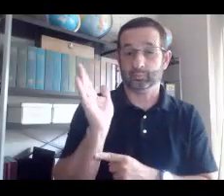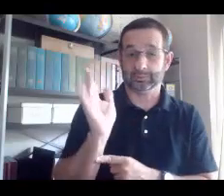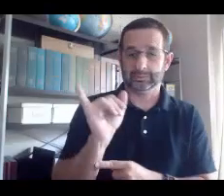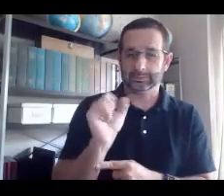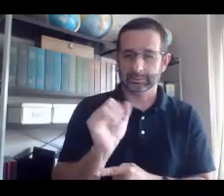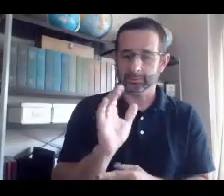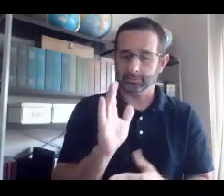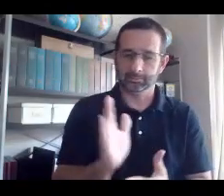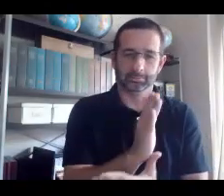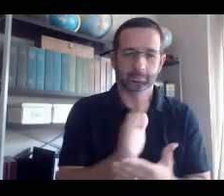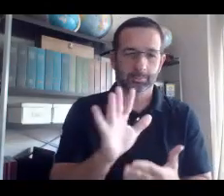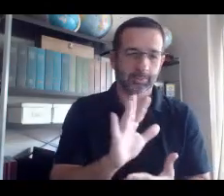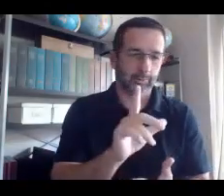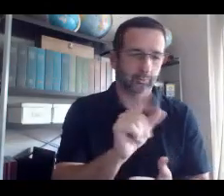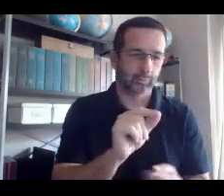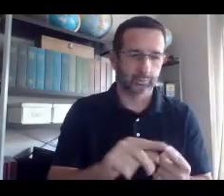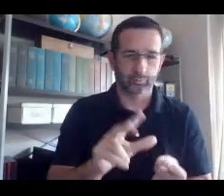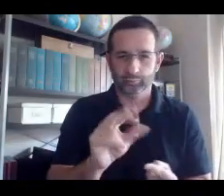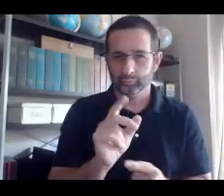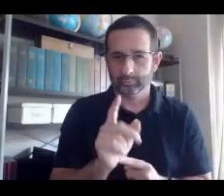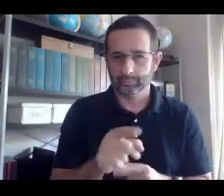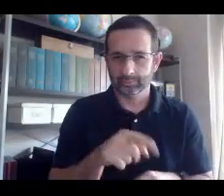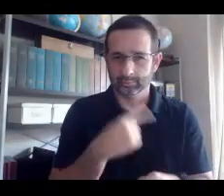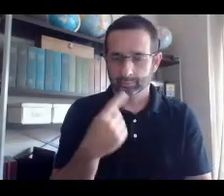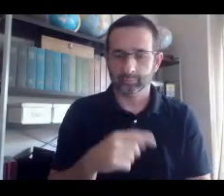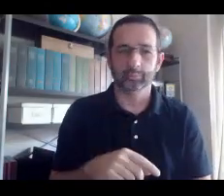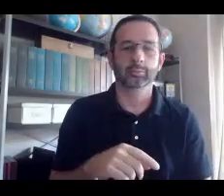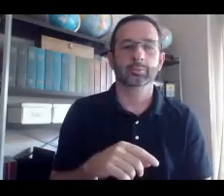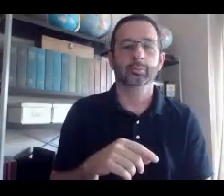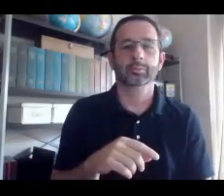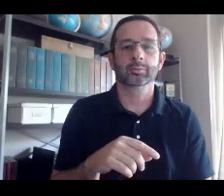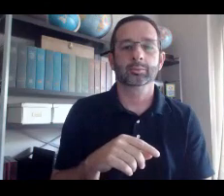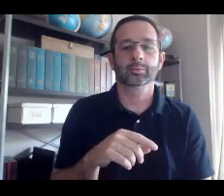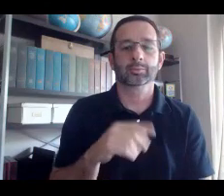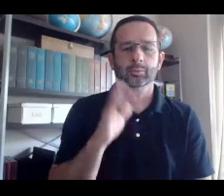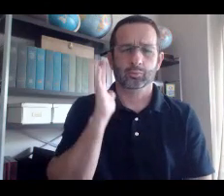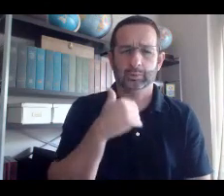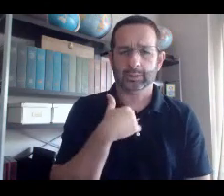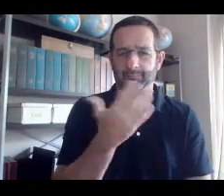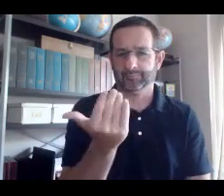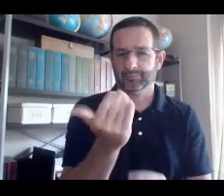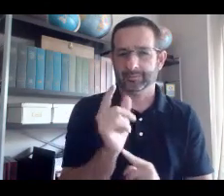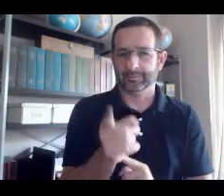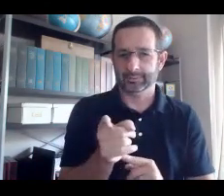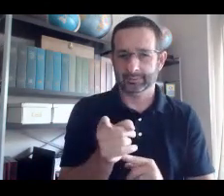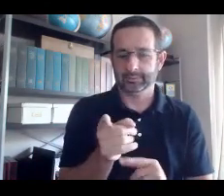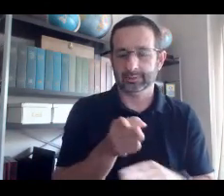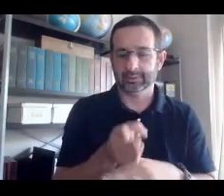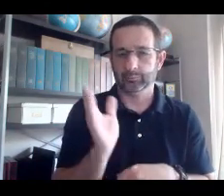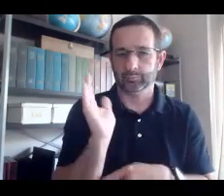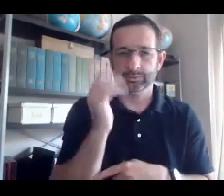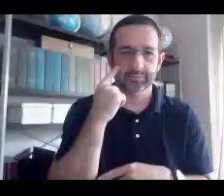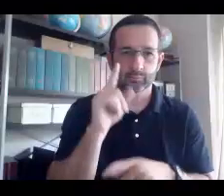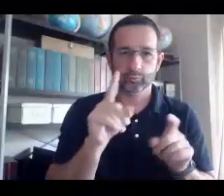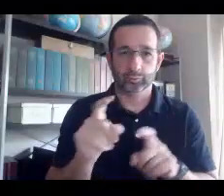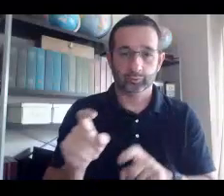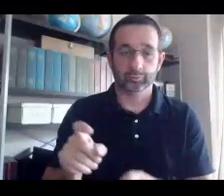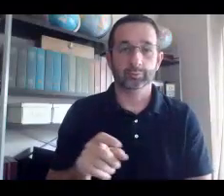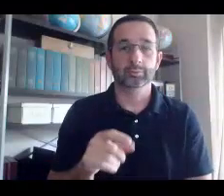the information. The presentation will be about 20 to 30 minutes long. And then we'll